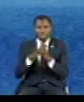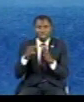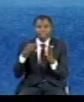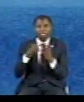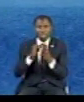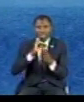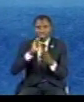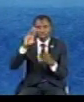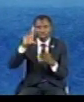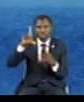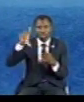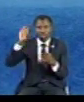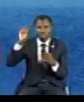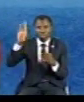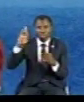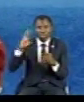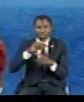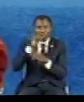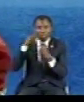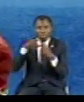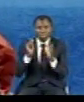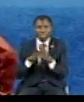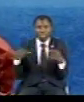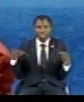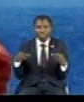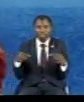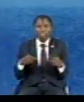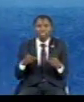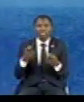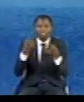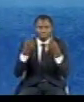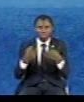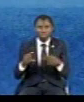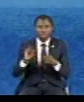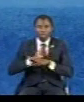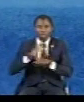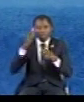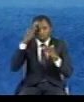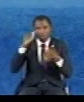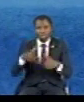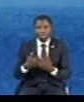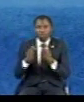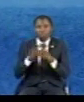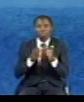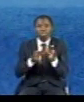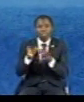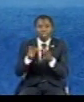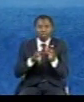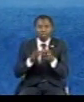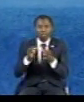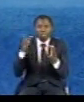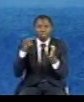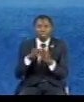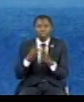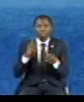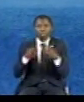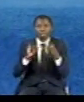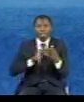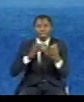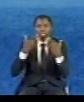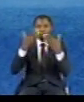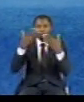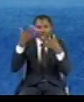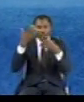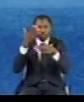When the pain comes, I don't know how to explain it, but I thank God. For 18 years, I've